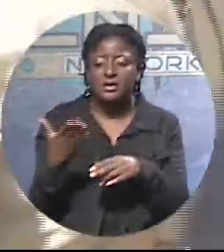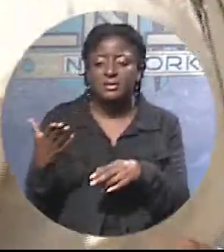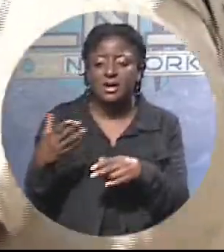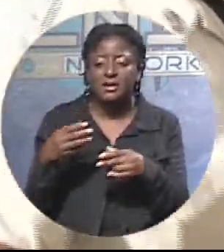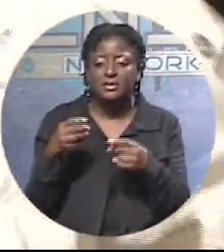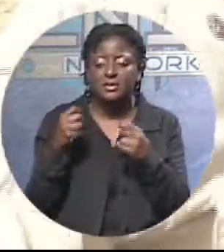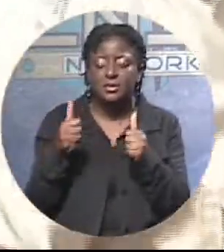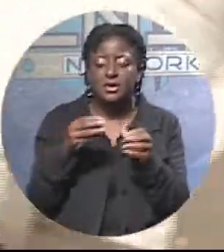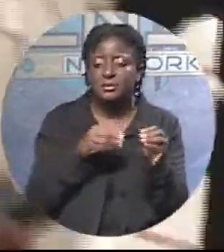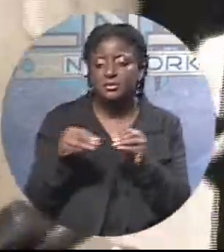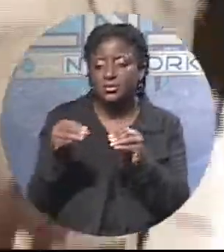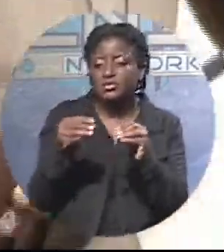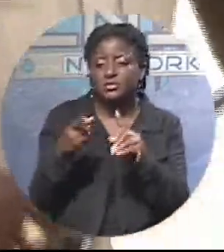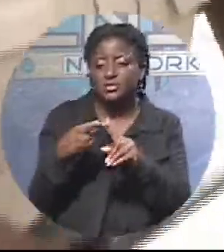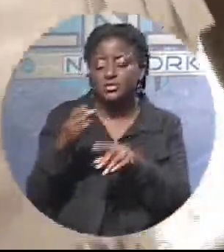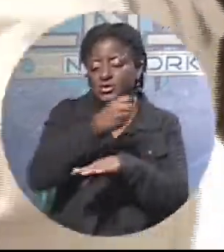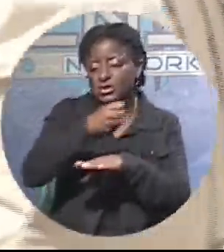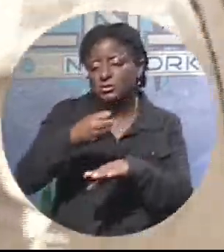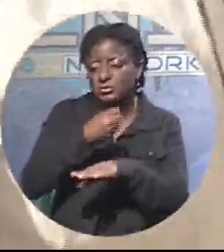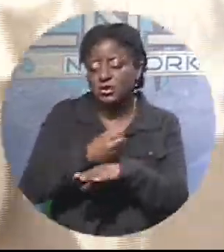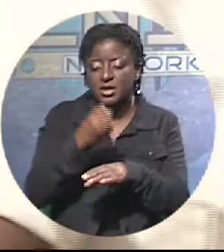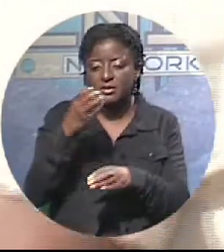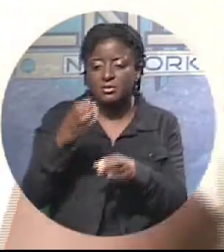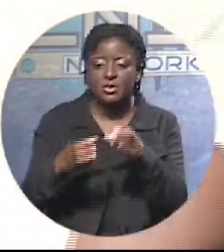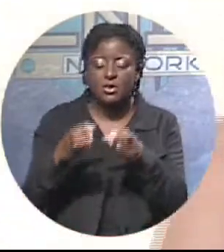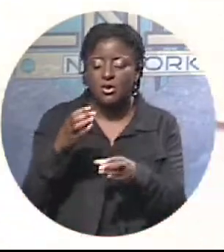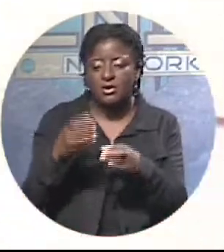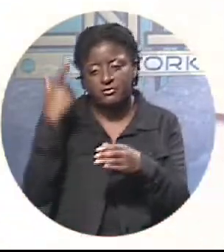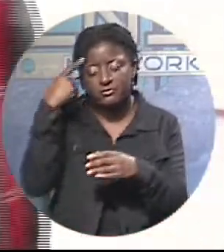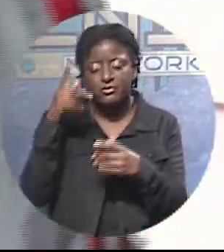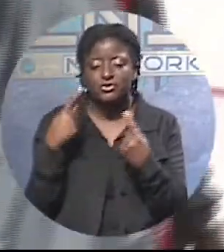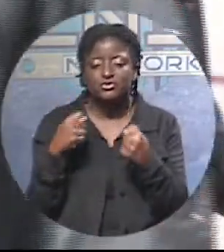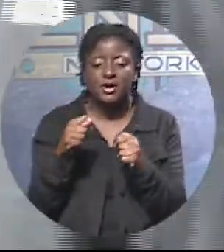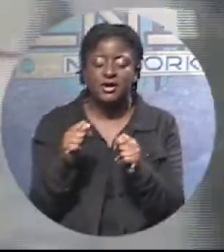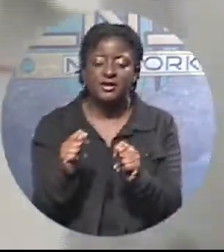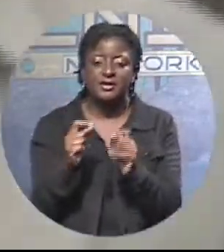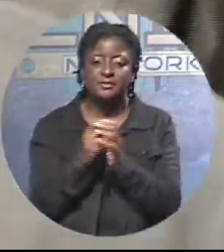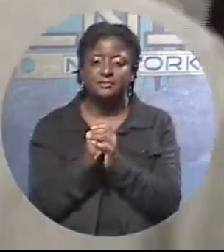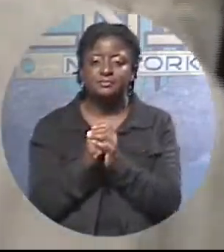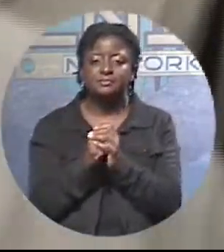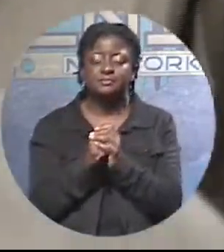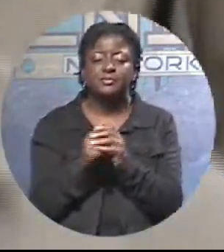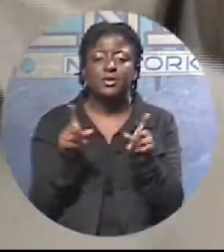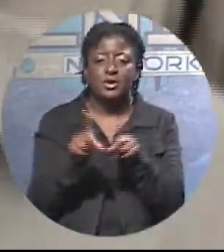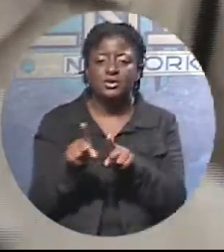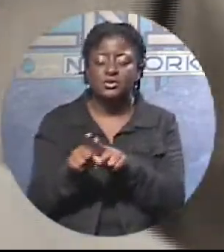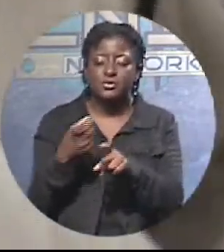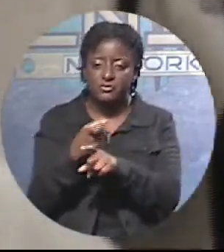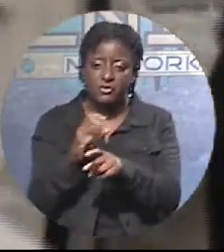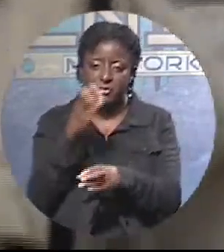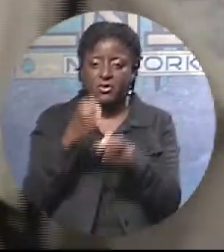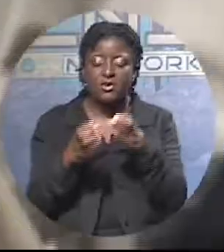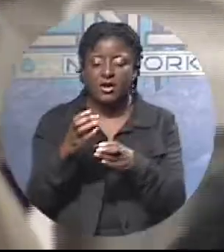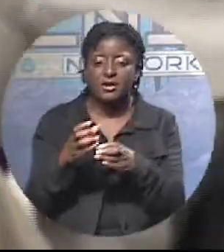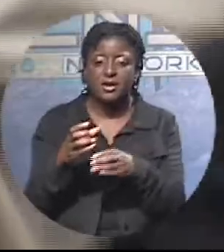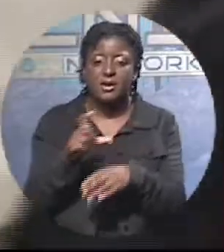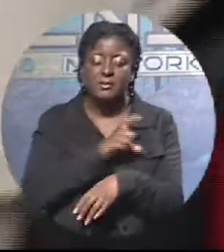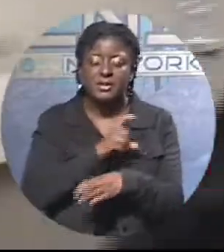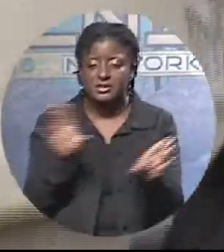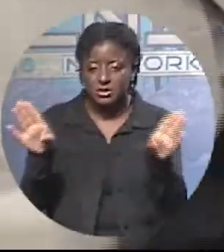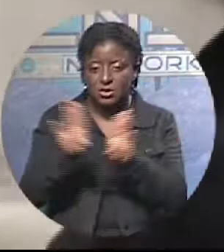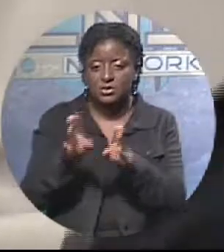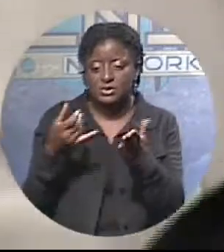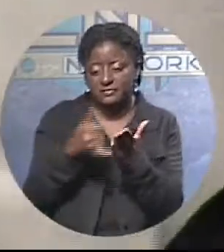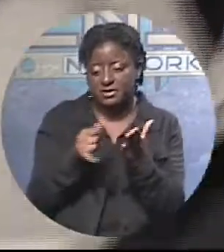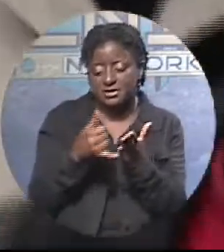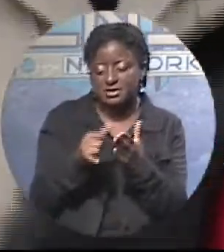fast-tracked to Supreme Court for trial. Fern Carey, ZNS Network News. Also from court today, police have closed their investigations into